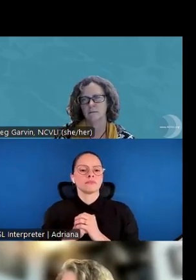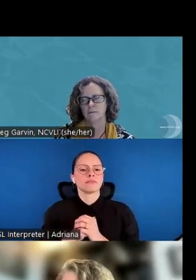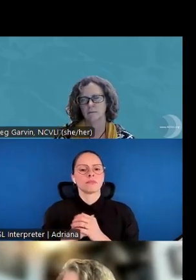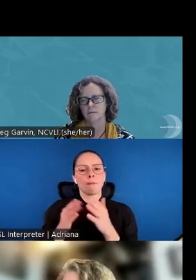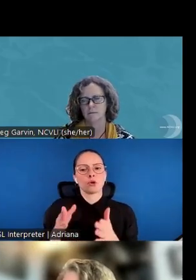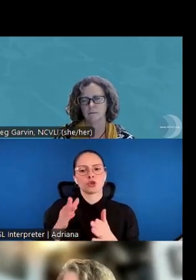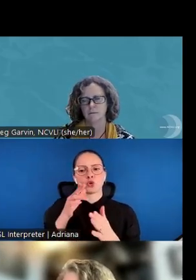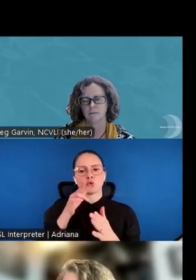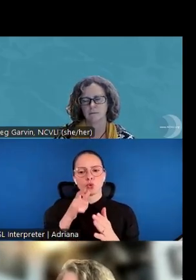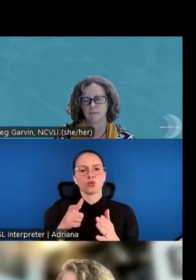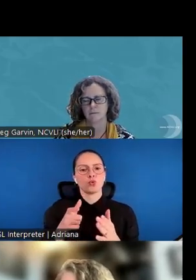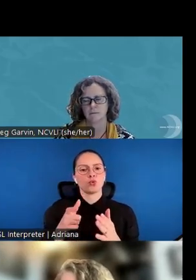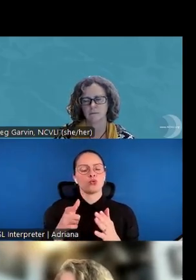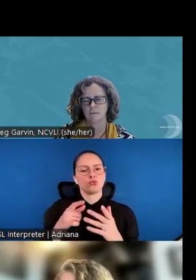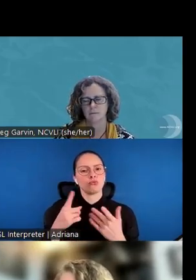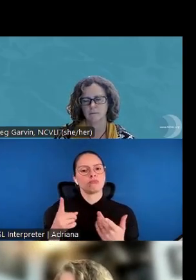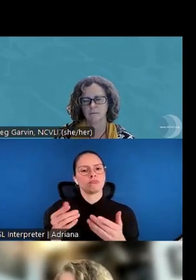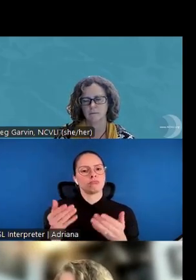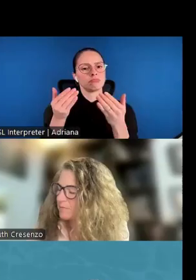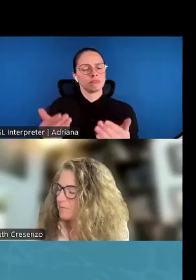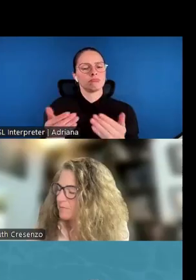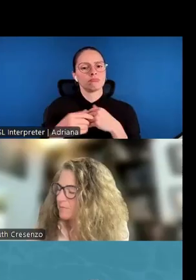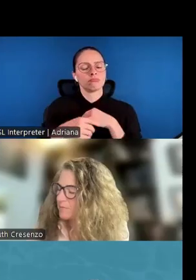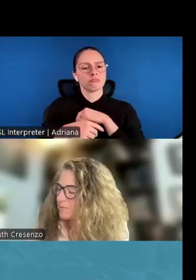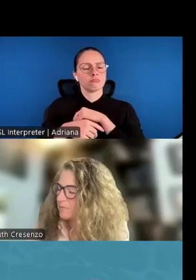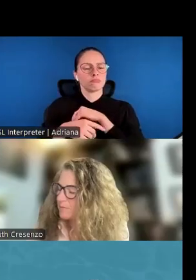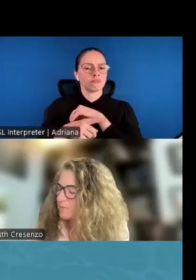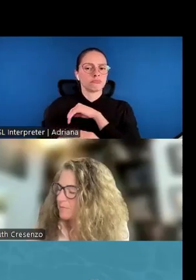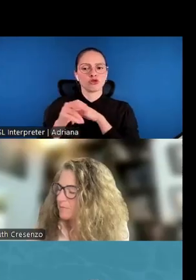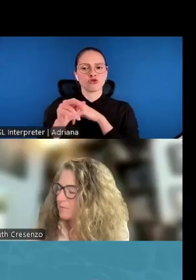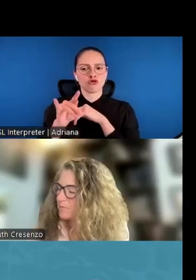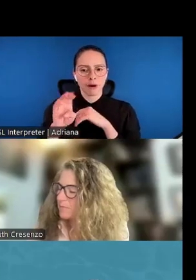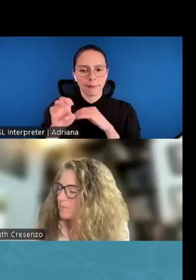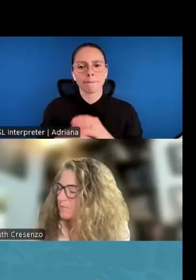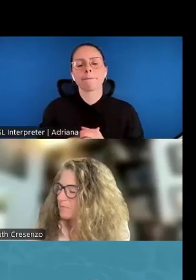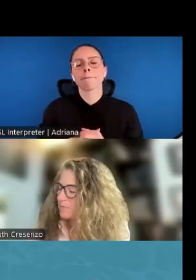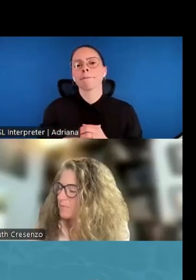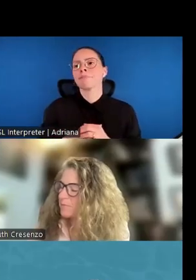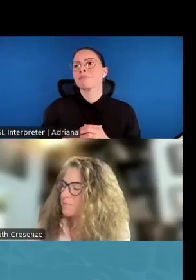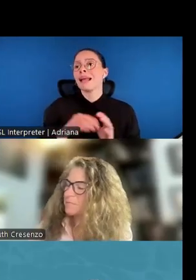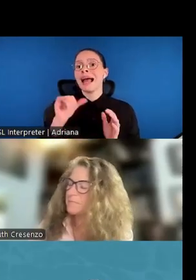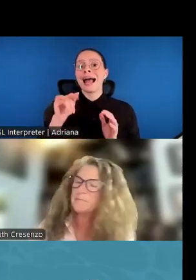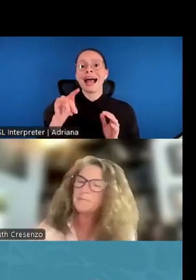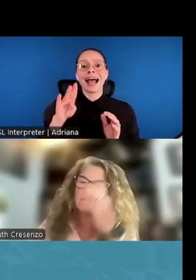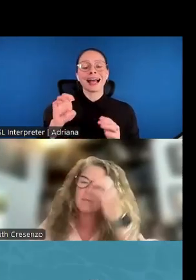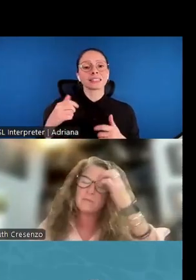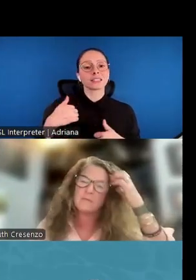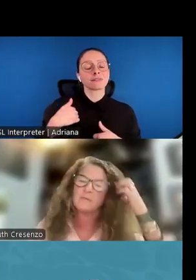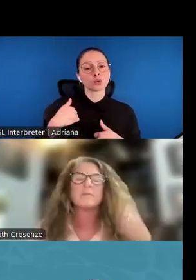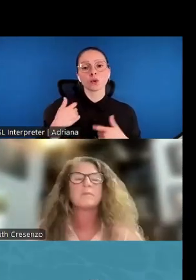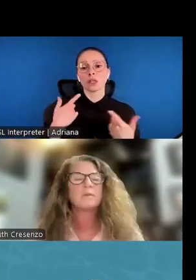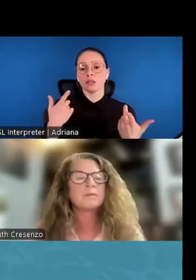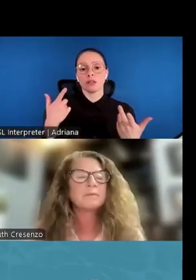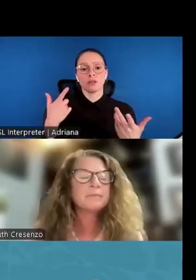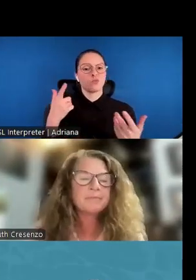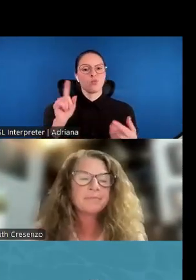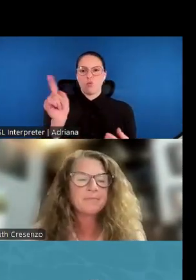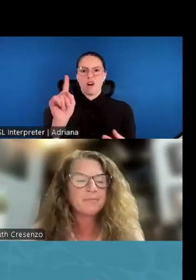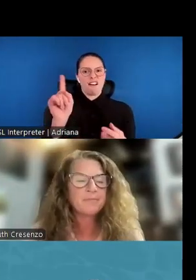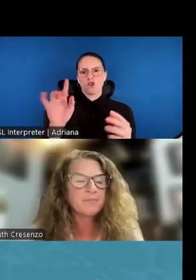crime. If they are active duty, wherever they are, whether that's in a civilian location, on a